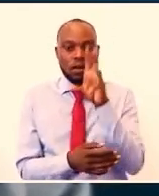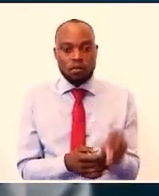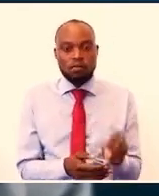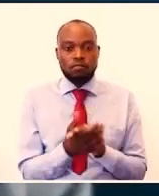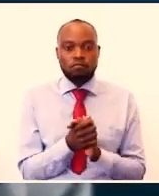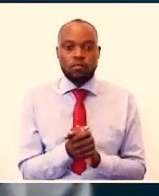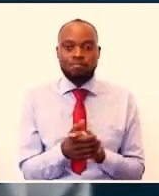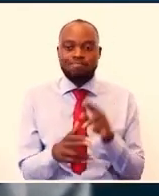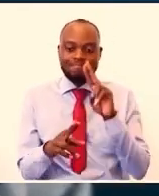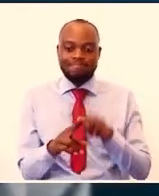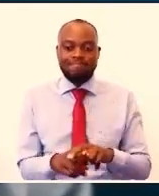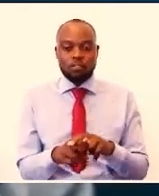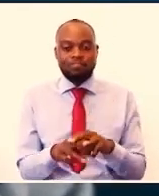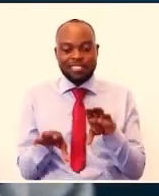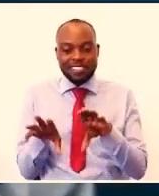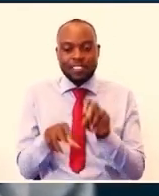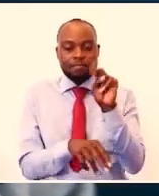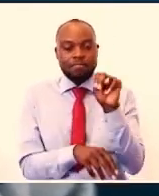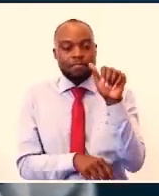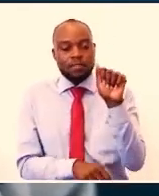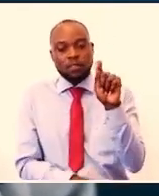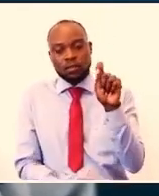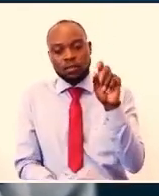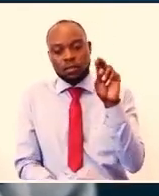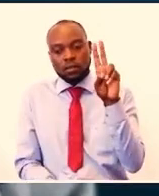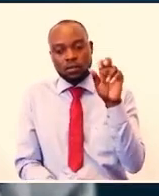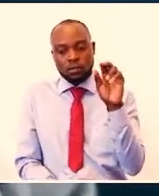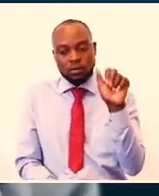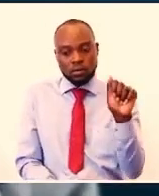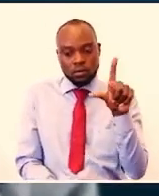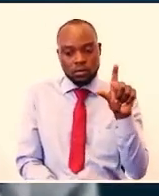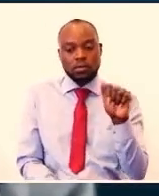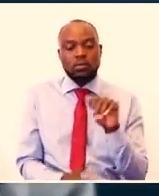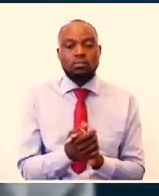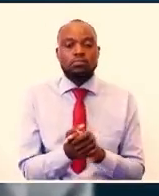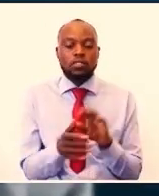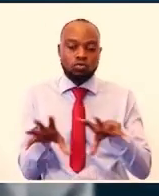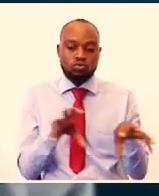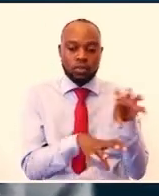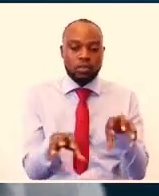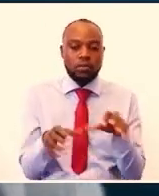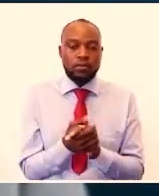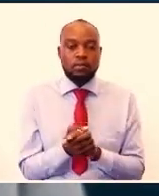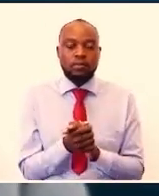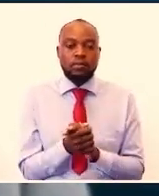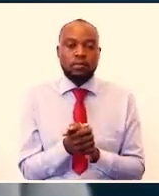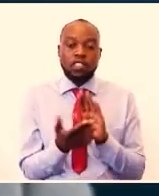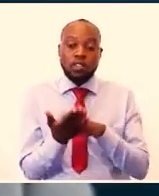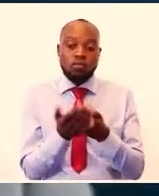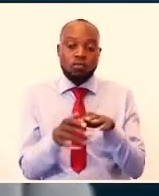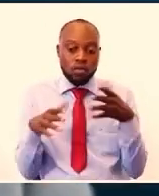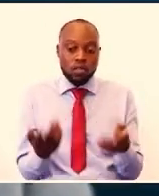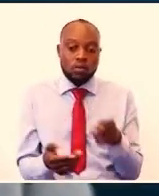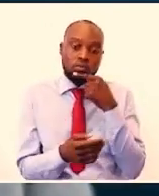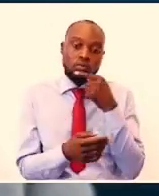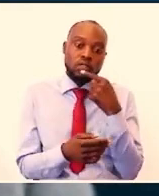natural resources must finance a greater proportion of Africa's development. The reason why, when